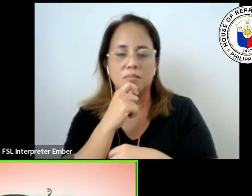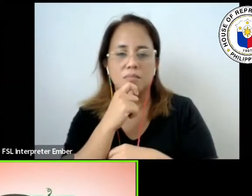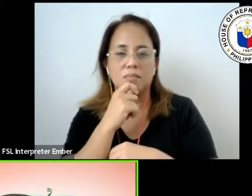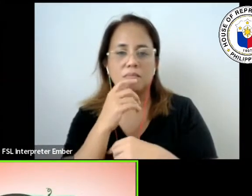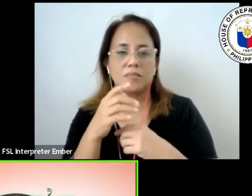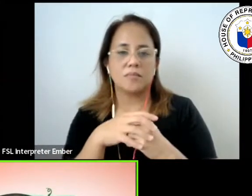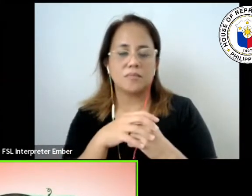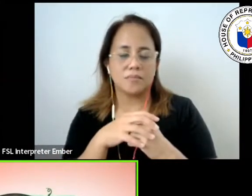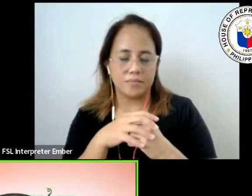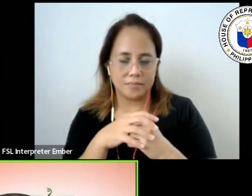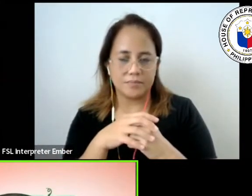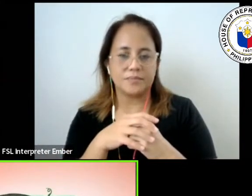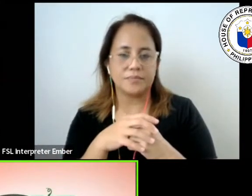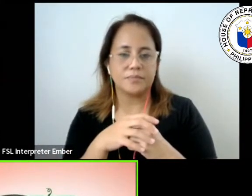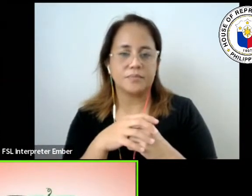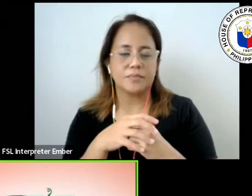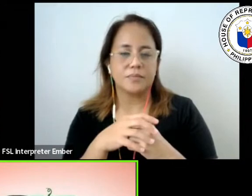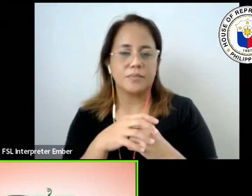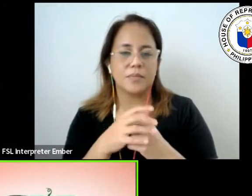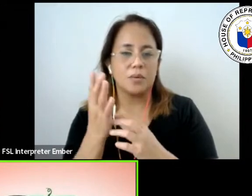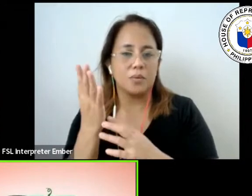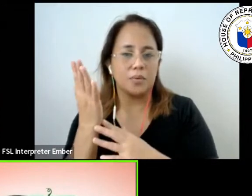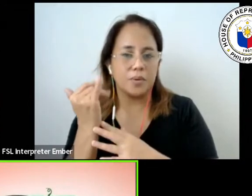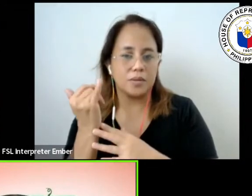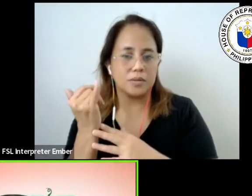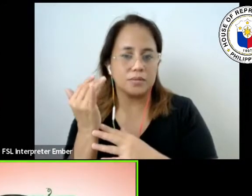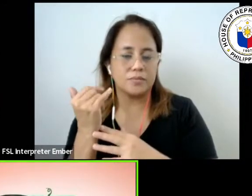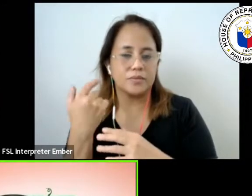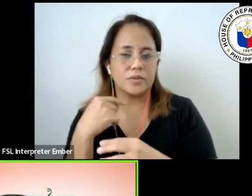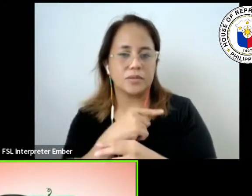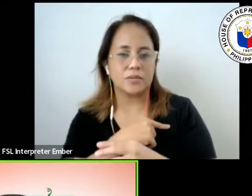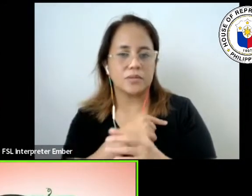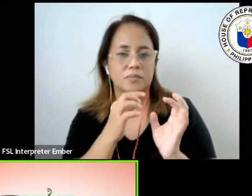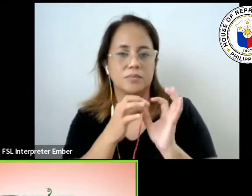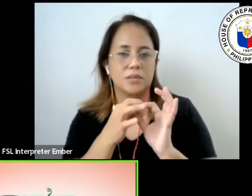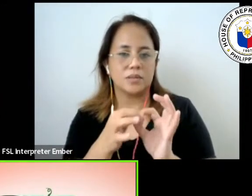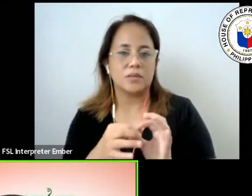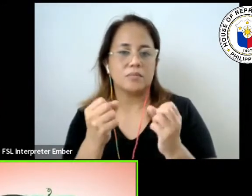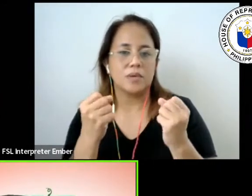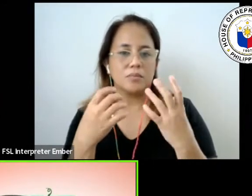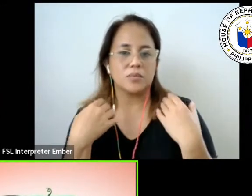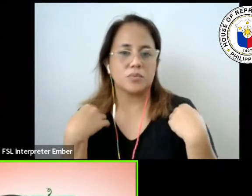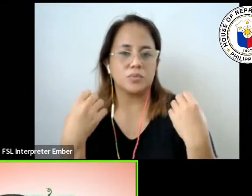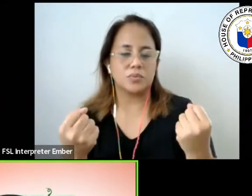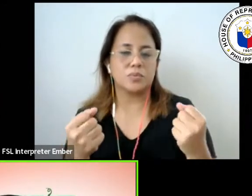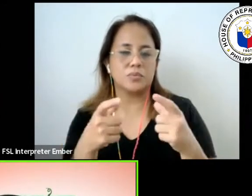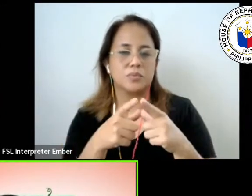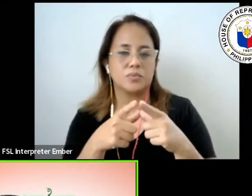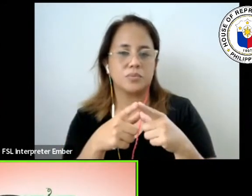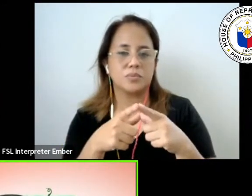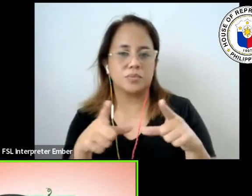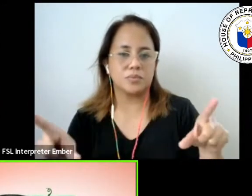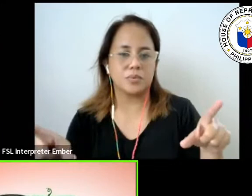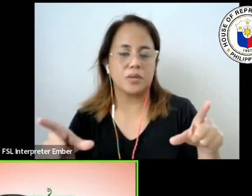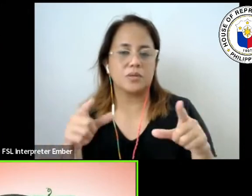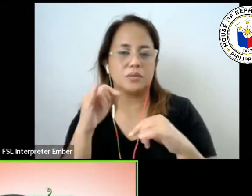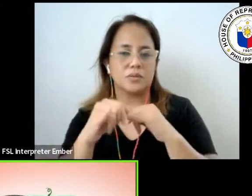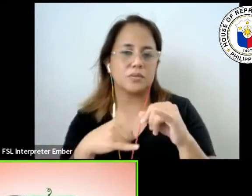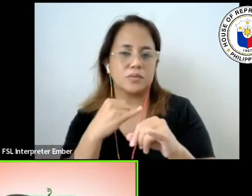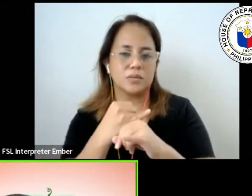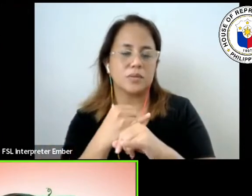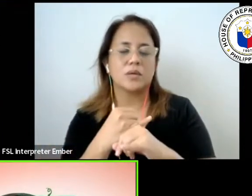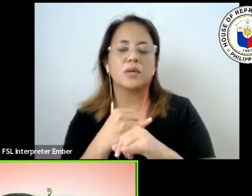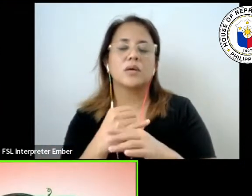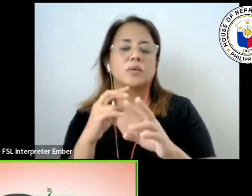tongue-based multilingual education program. For us, it is based on many strong longitudinal international and local